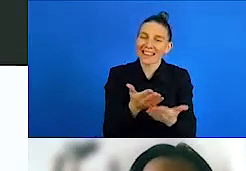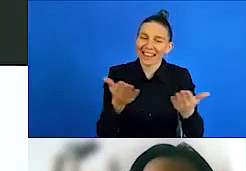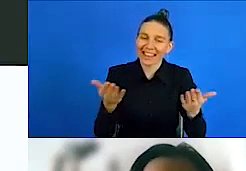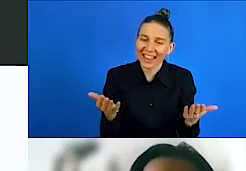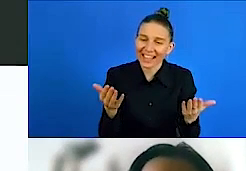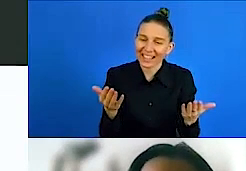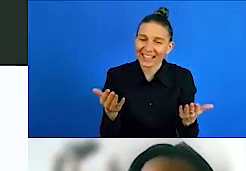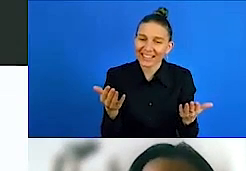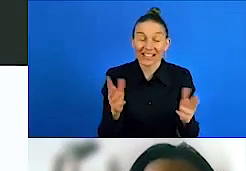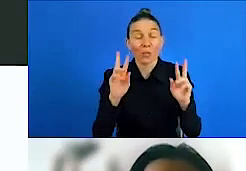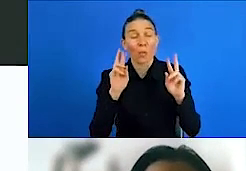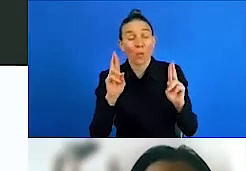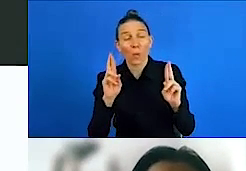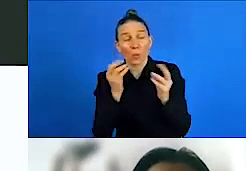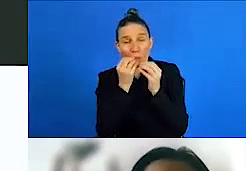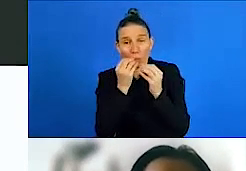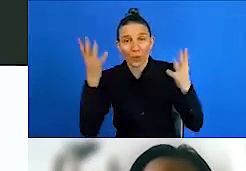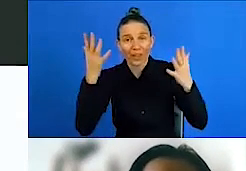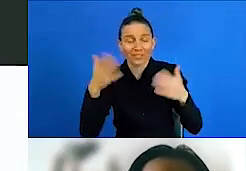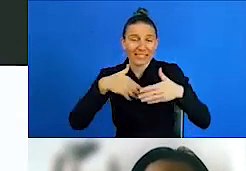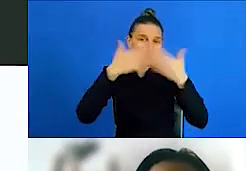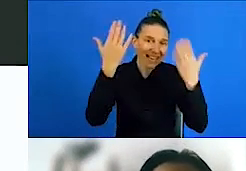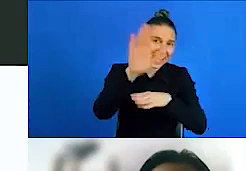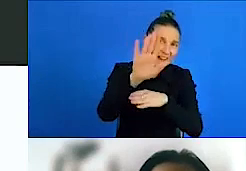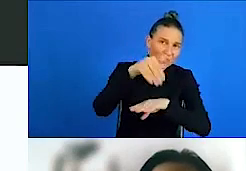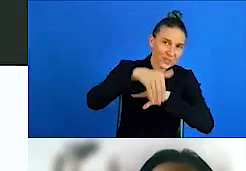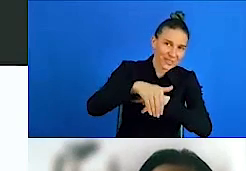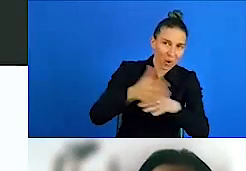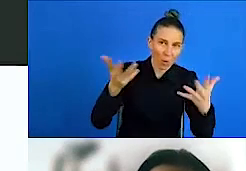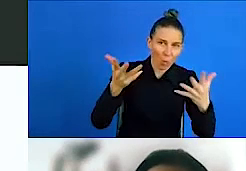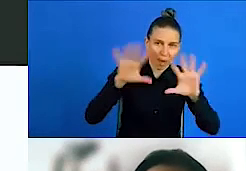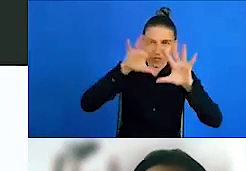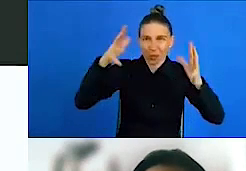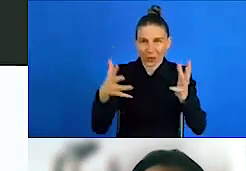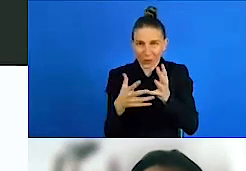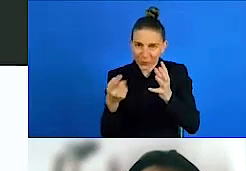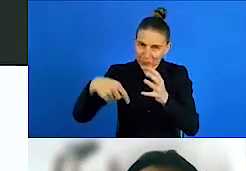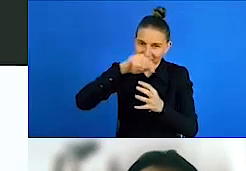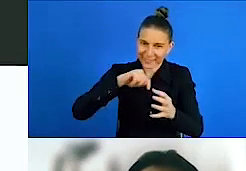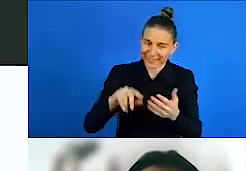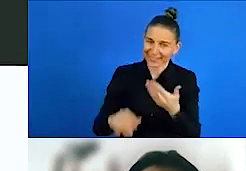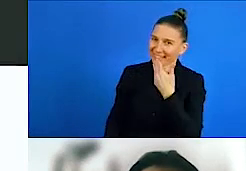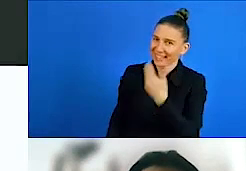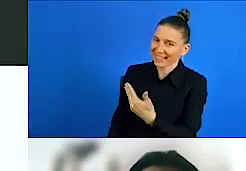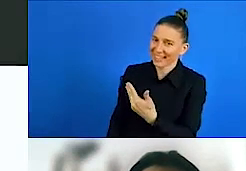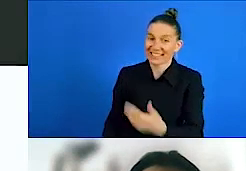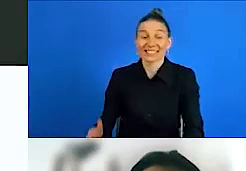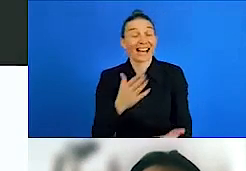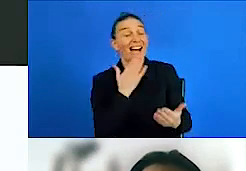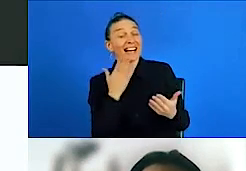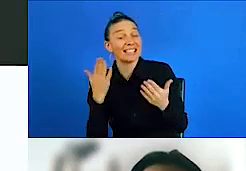I hope you have a lovely day, evening, afternoon, wherever you might be. Thank you. Thank you so much. We appreciate